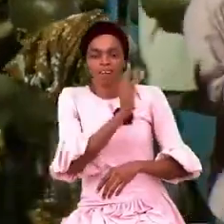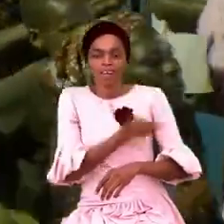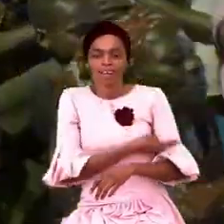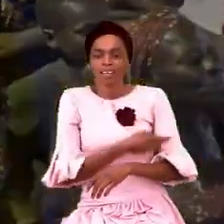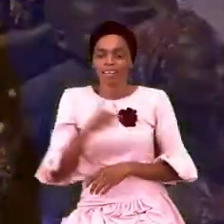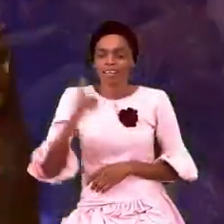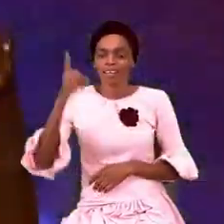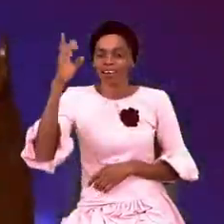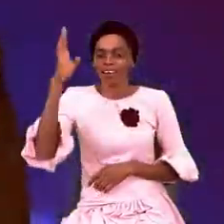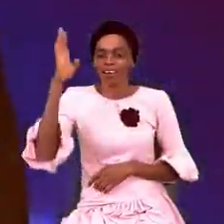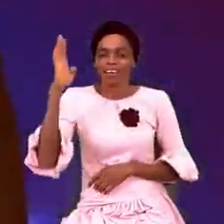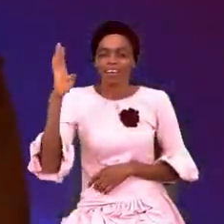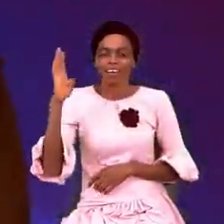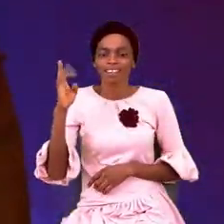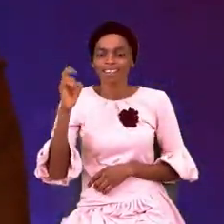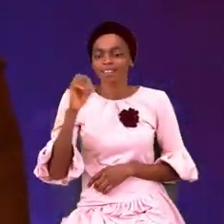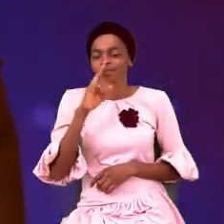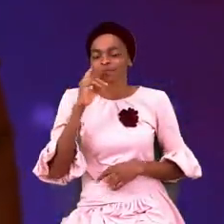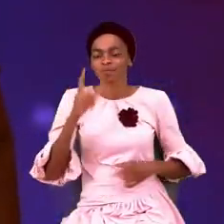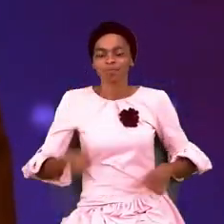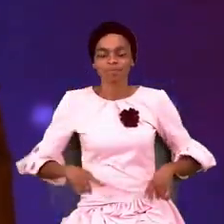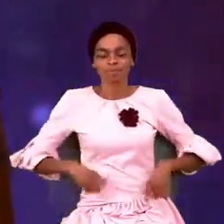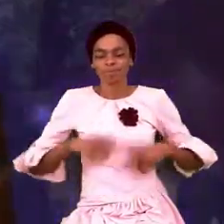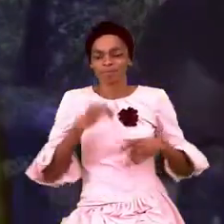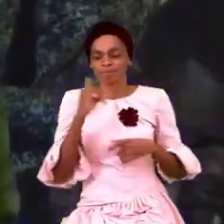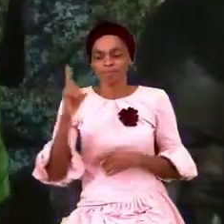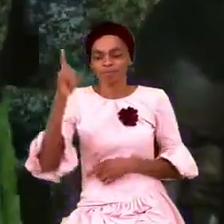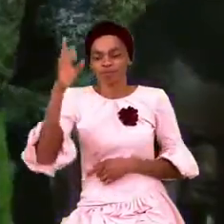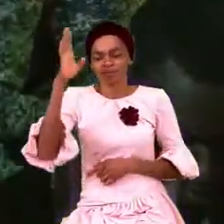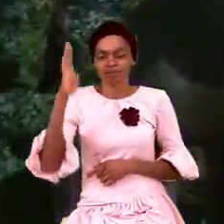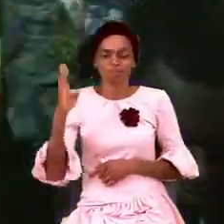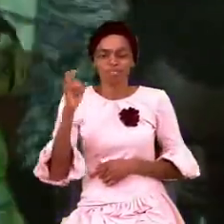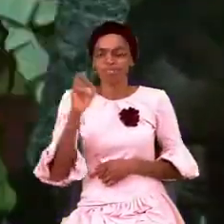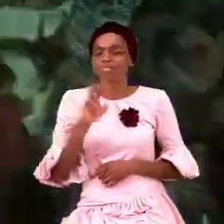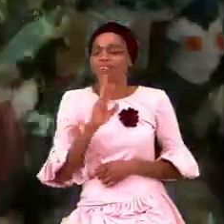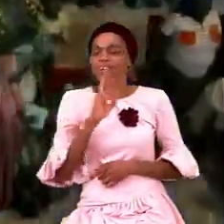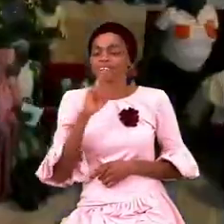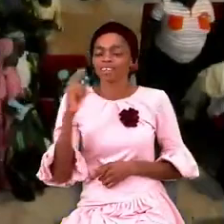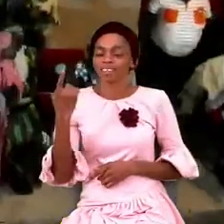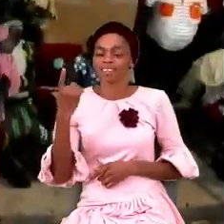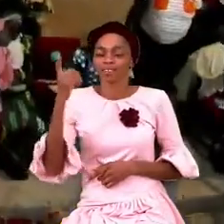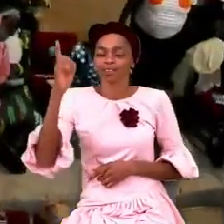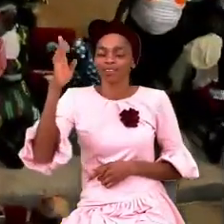God. Mighty God. You are the mighty God.